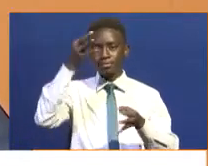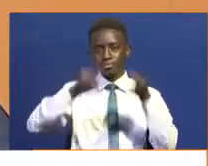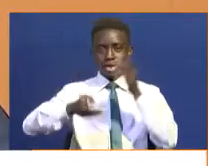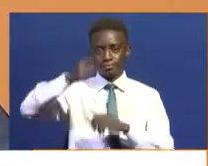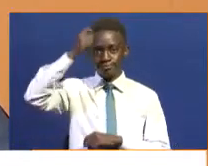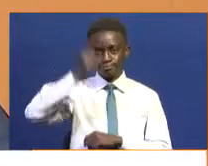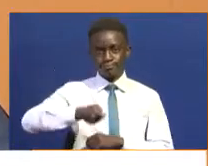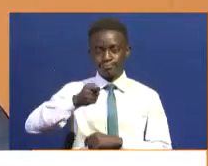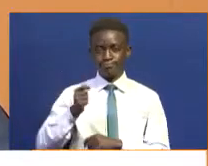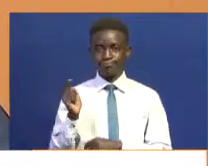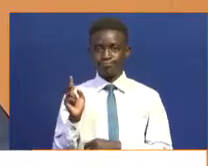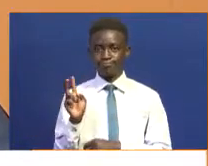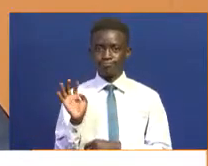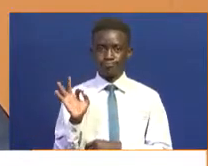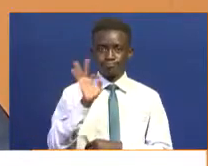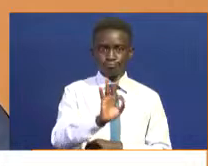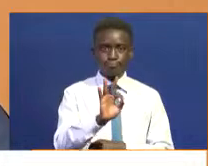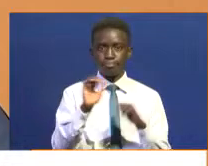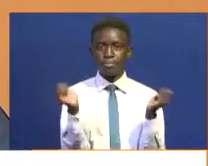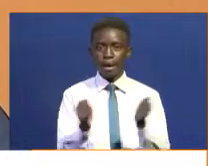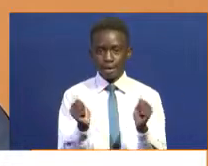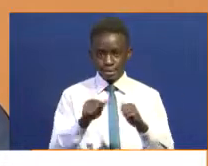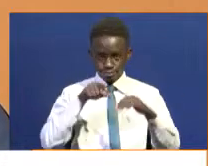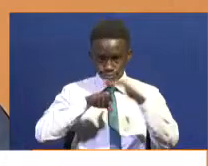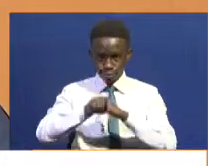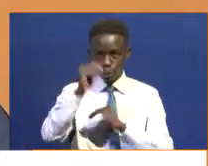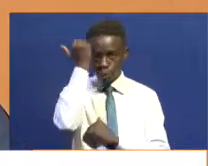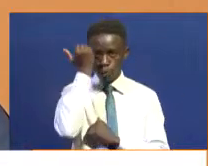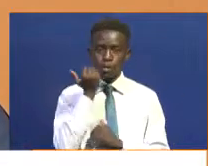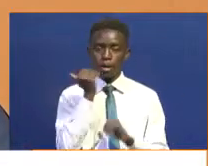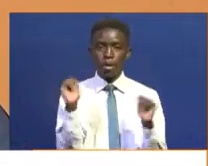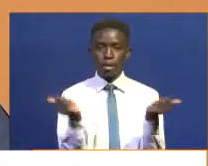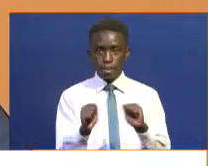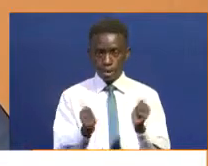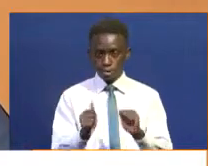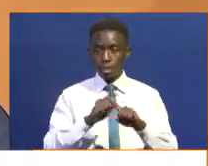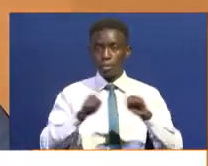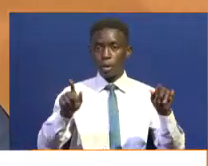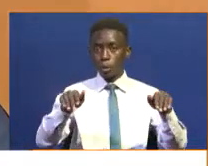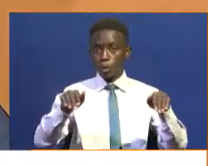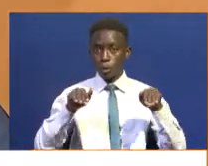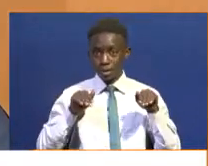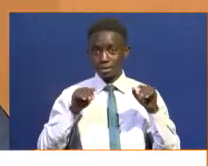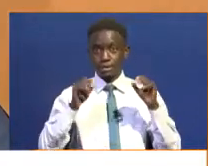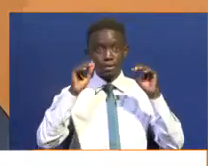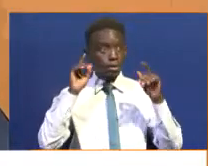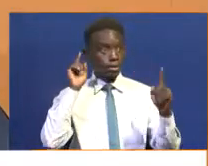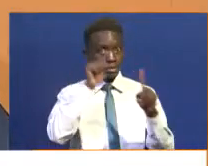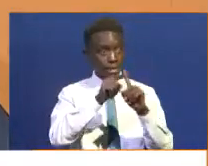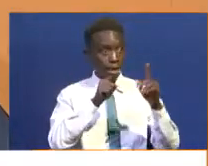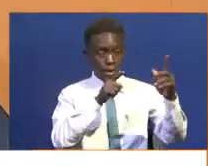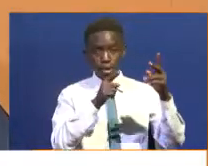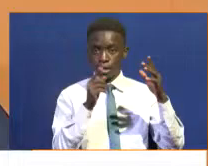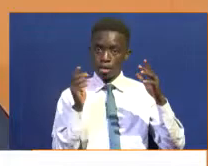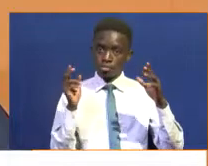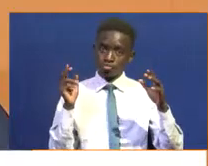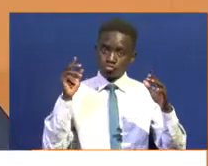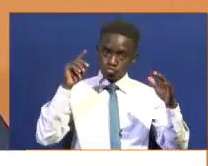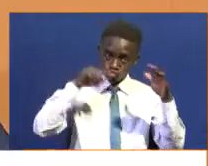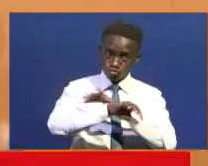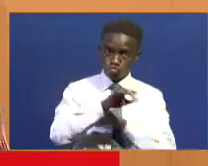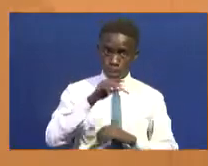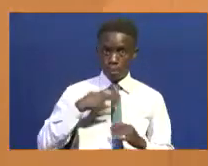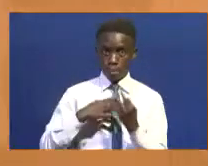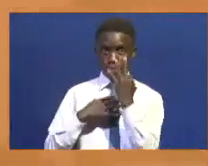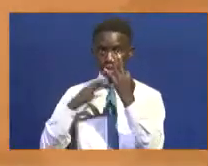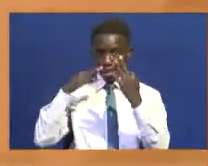so we're also keeping an eye to see exactly whence they come. We shall take you there so that you can listen to the proceedings